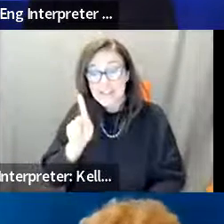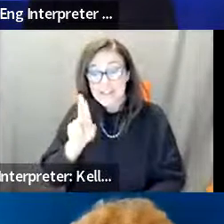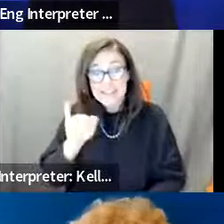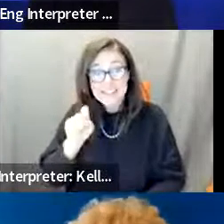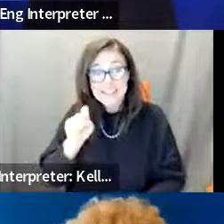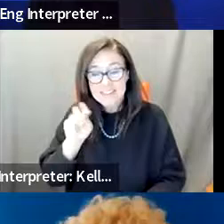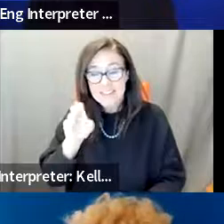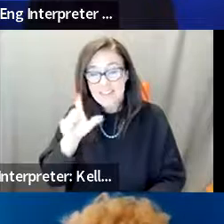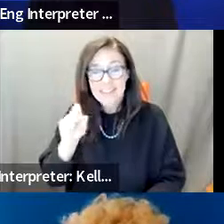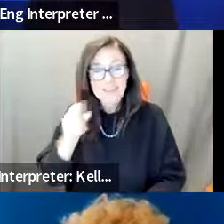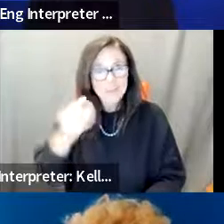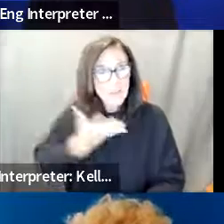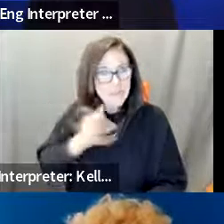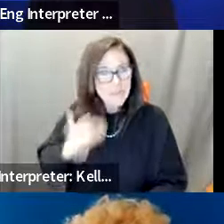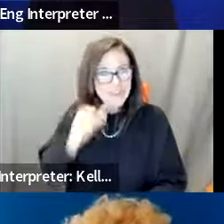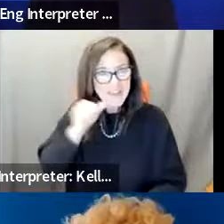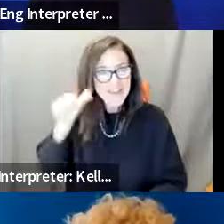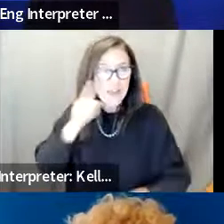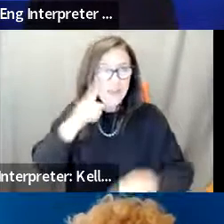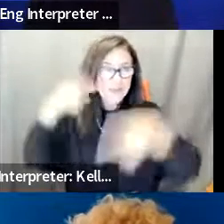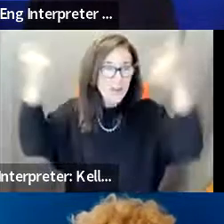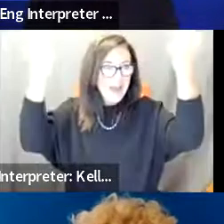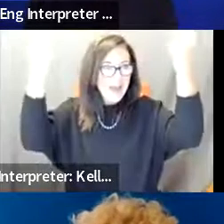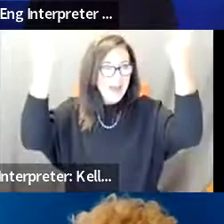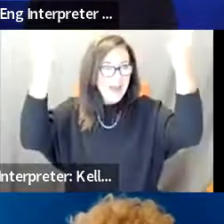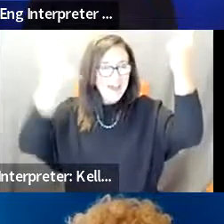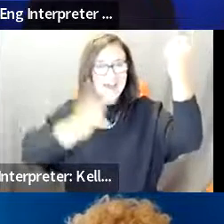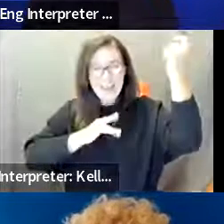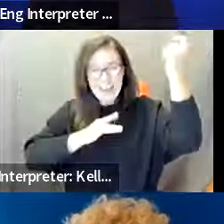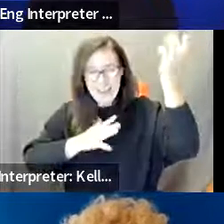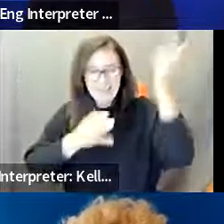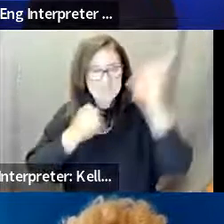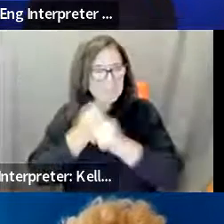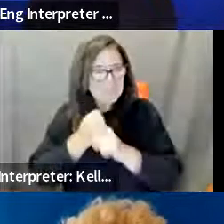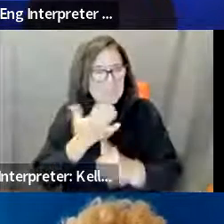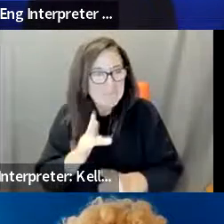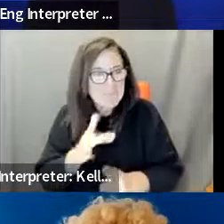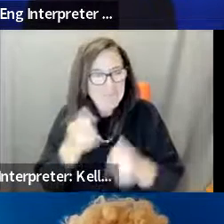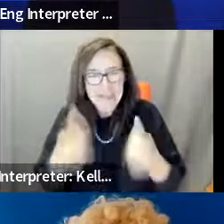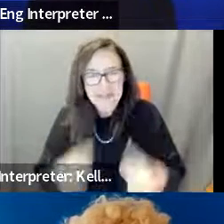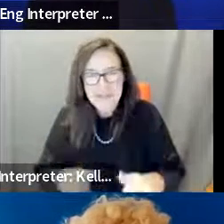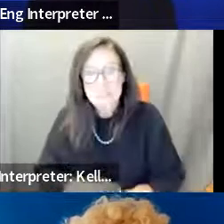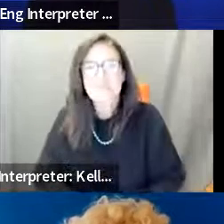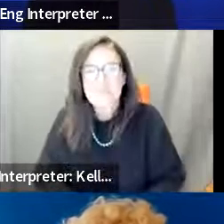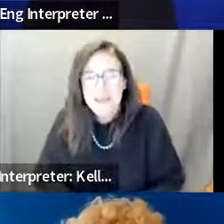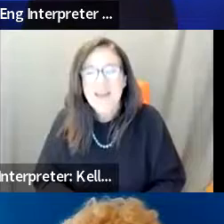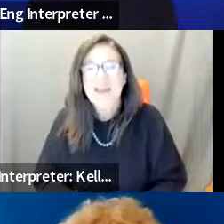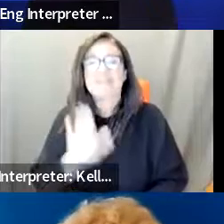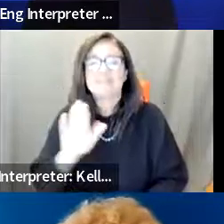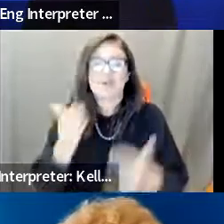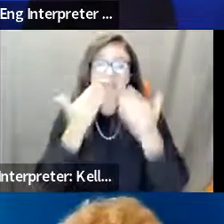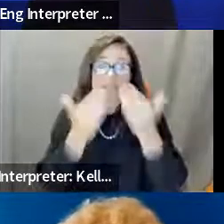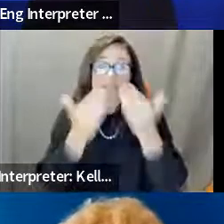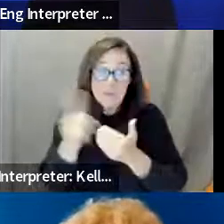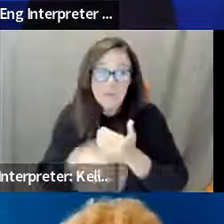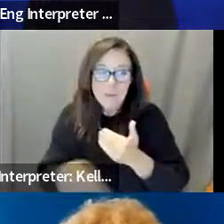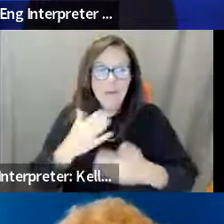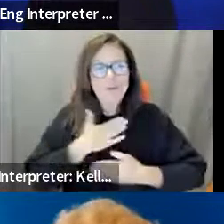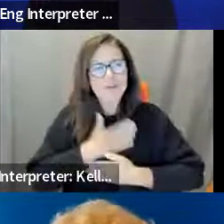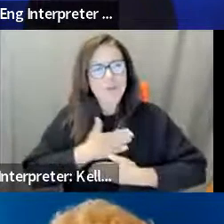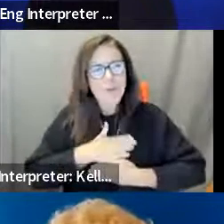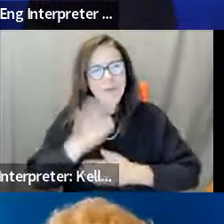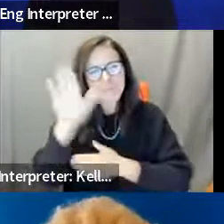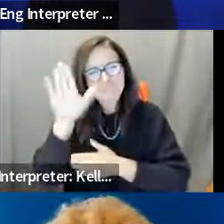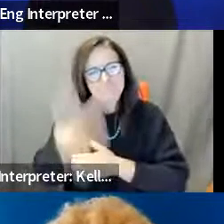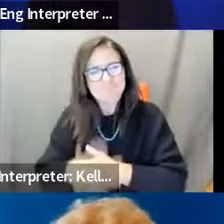how serendipitous. So thank you all so very much. And I hope you all have a great day.